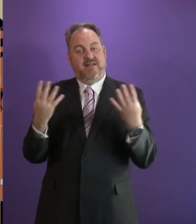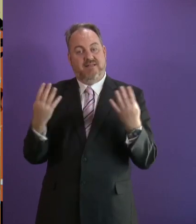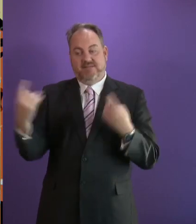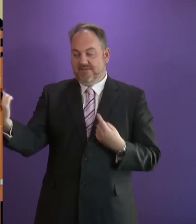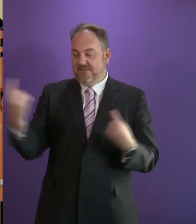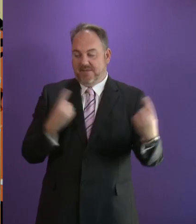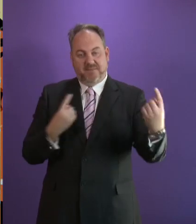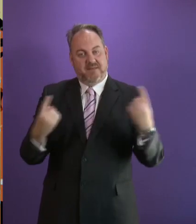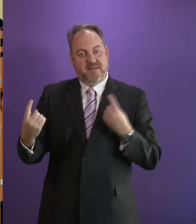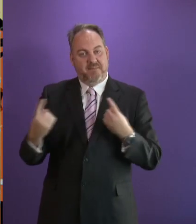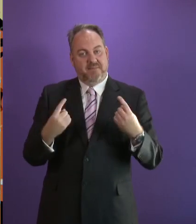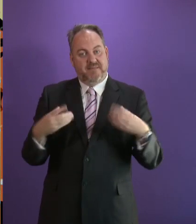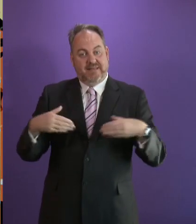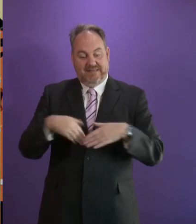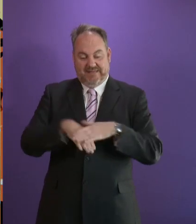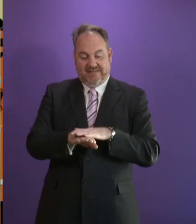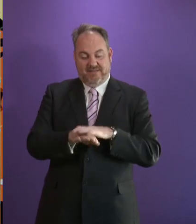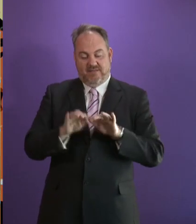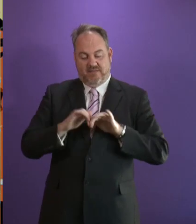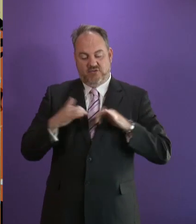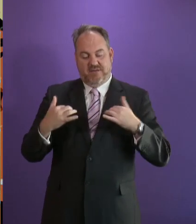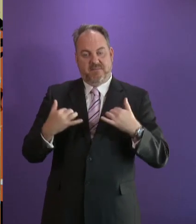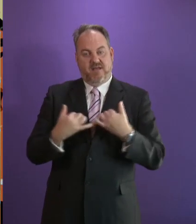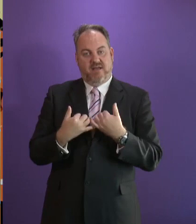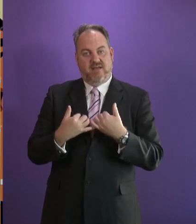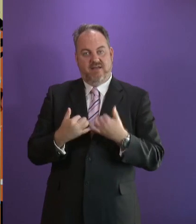please join me in the well of the chamber.